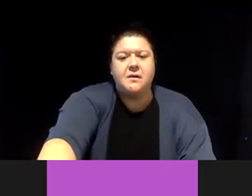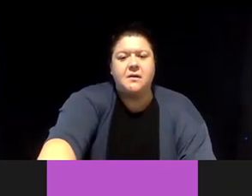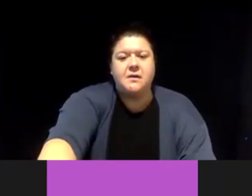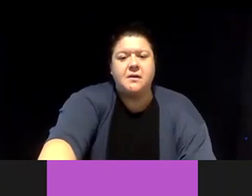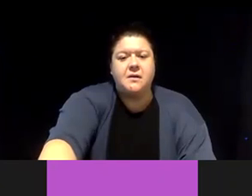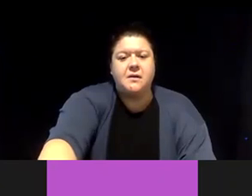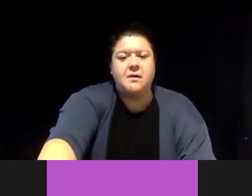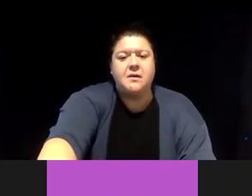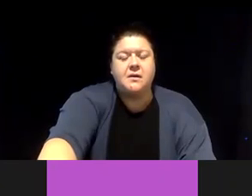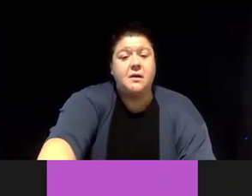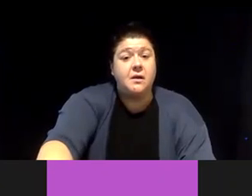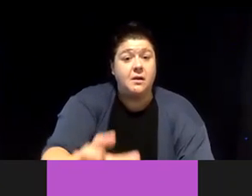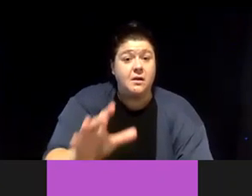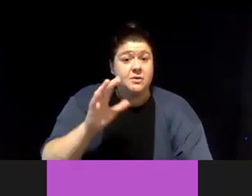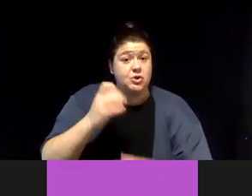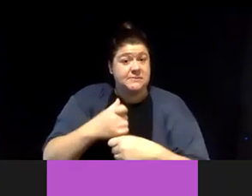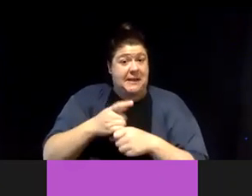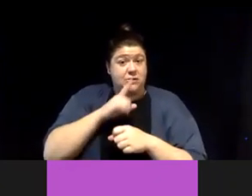or that rather that